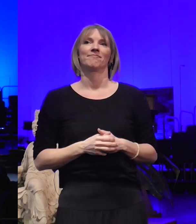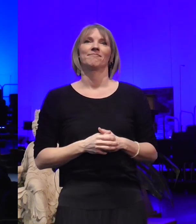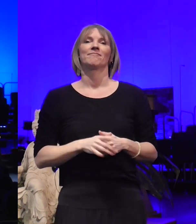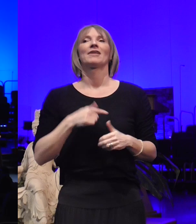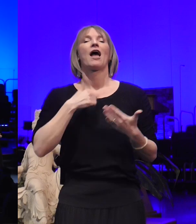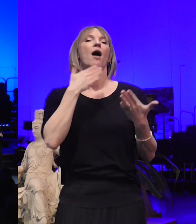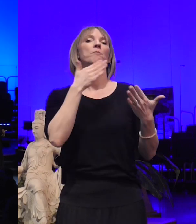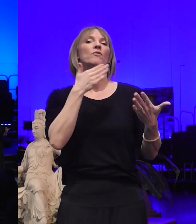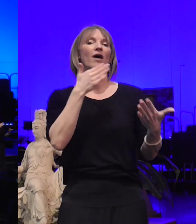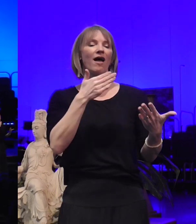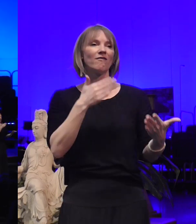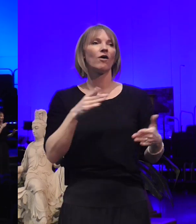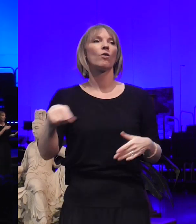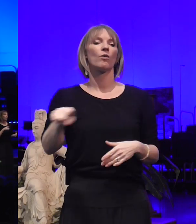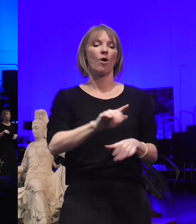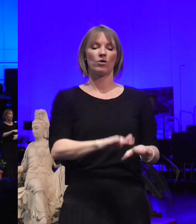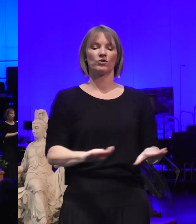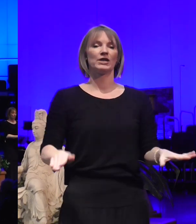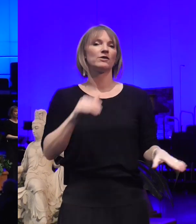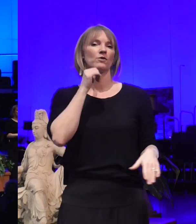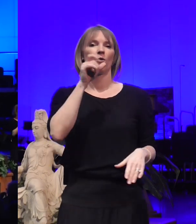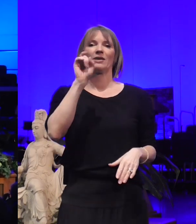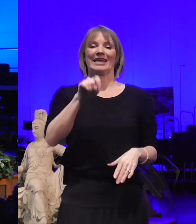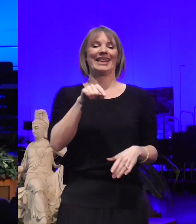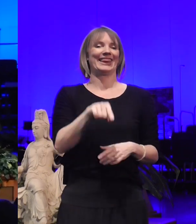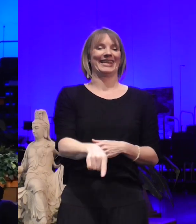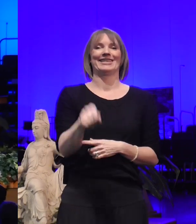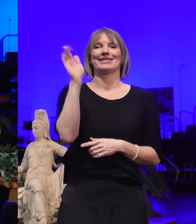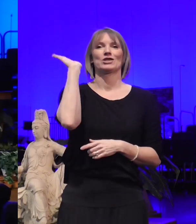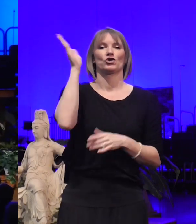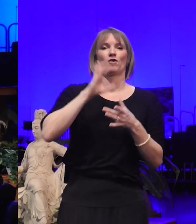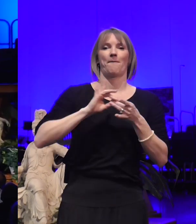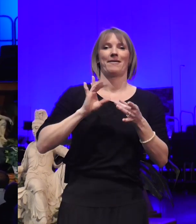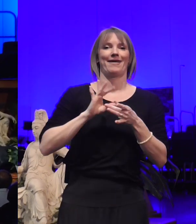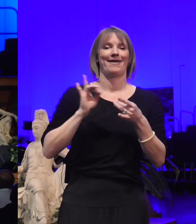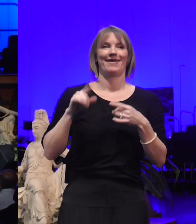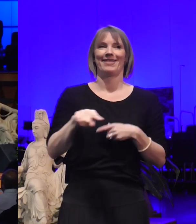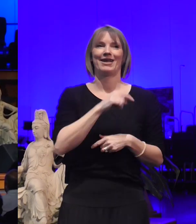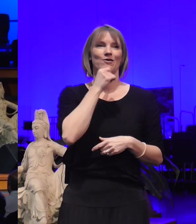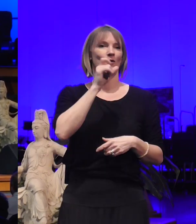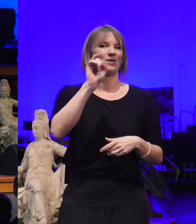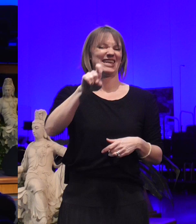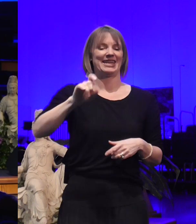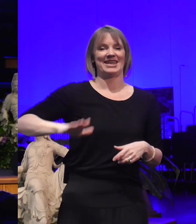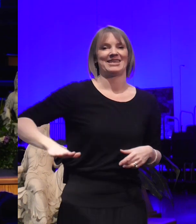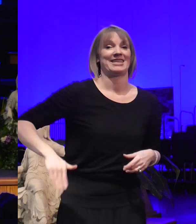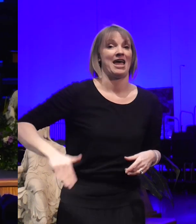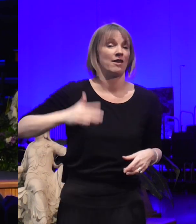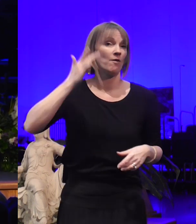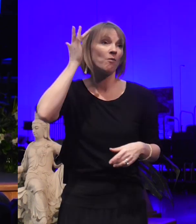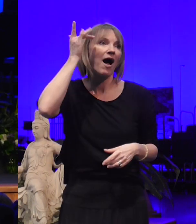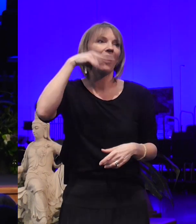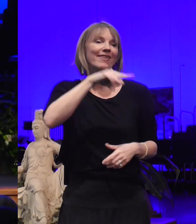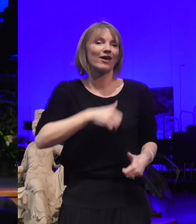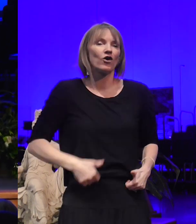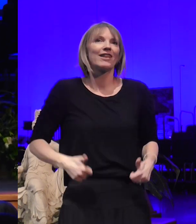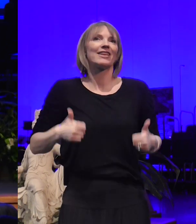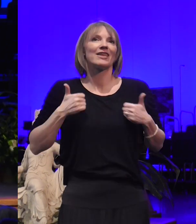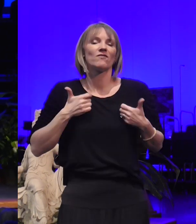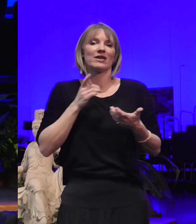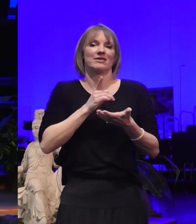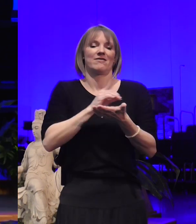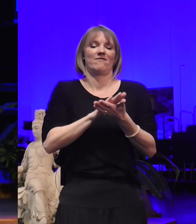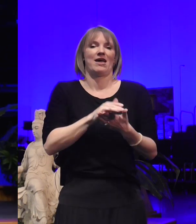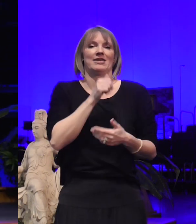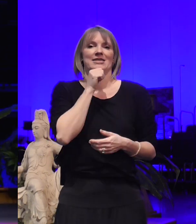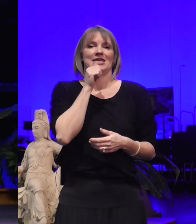I'm so grateful that those kids don't need this sermon, right? They don't need it yet because they're living that divine